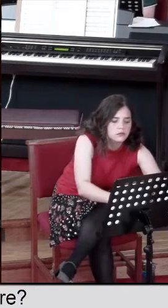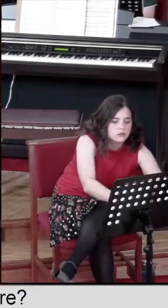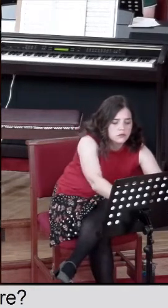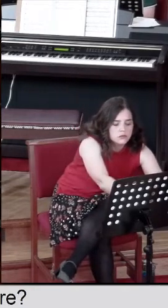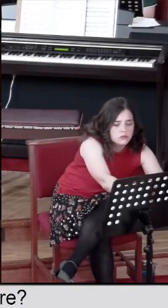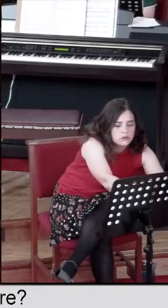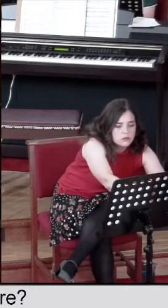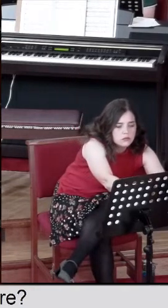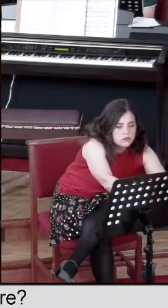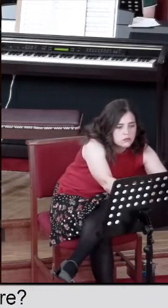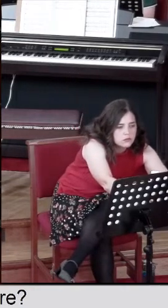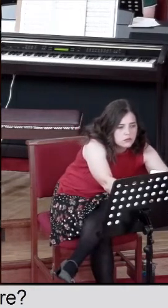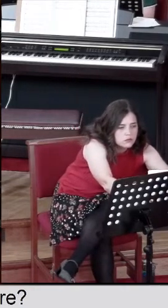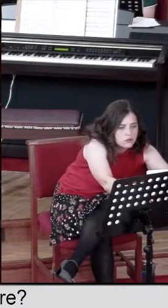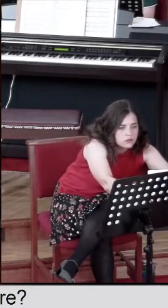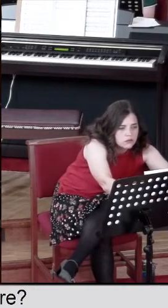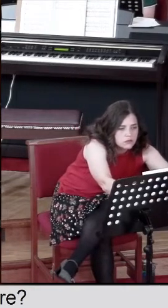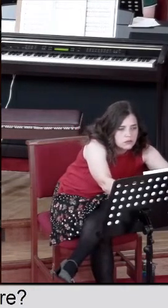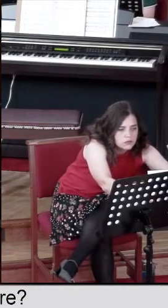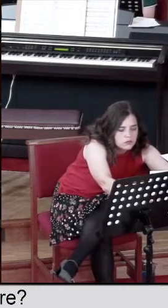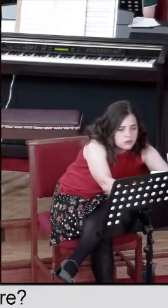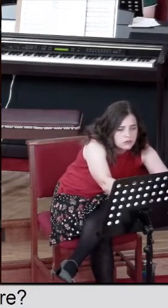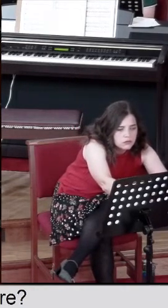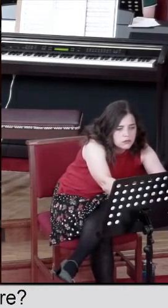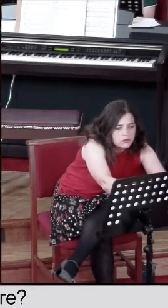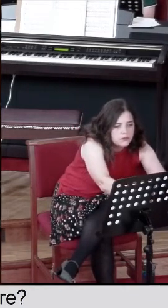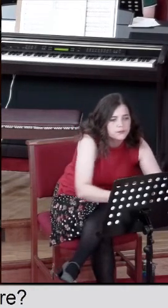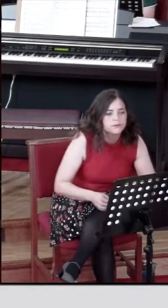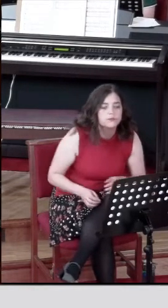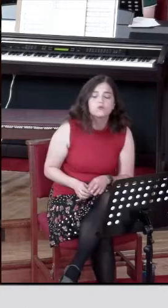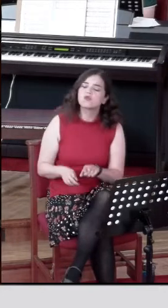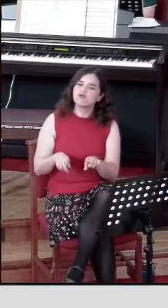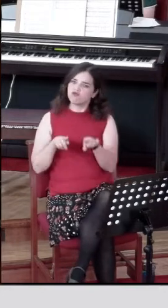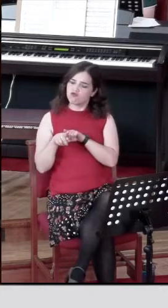folk can have a sing, right? Try this one.